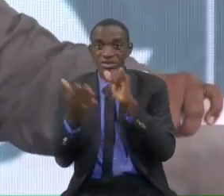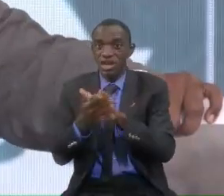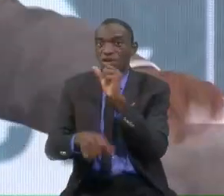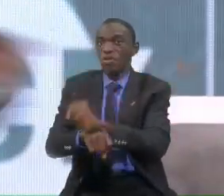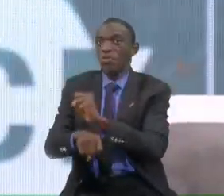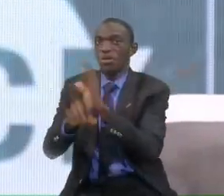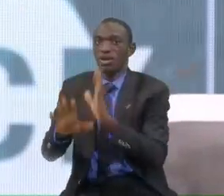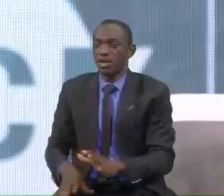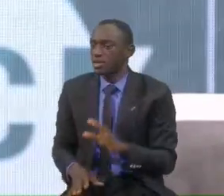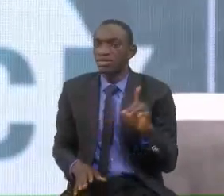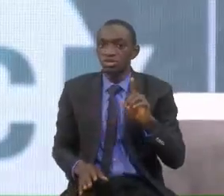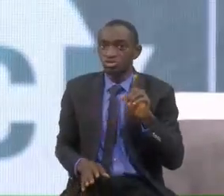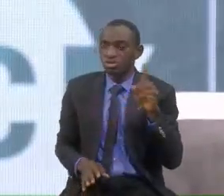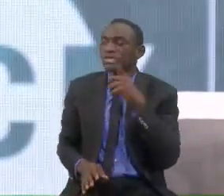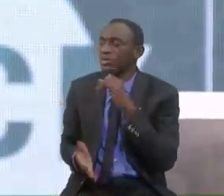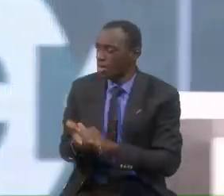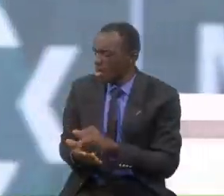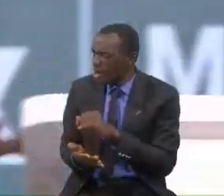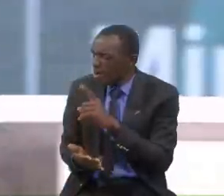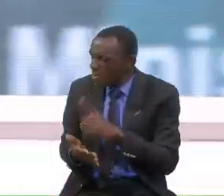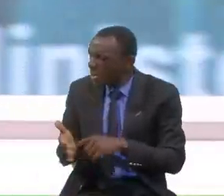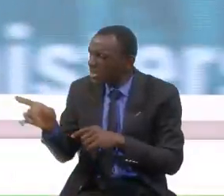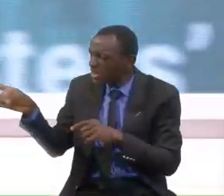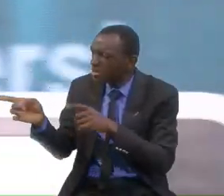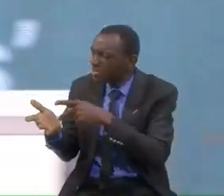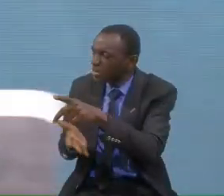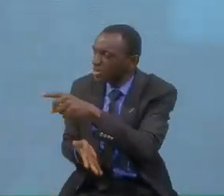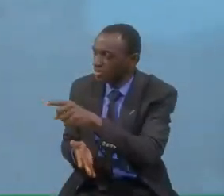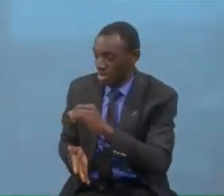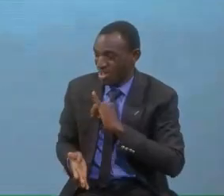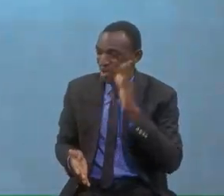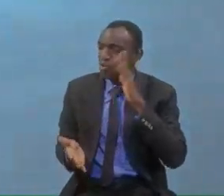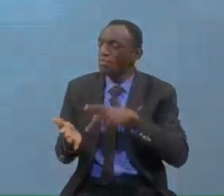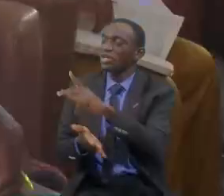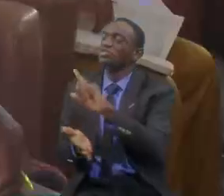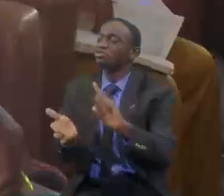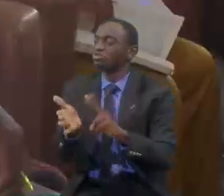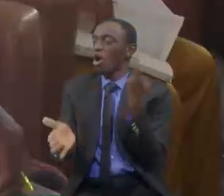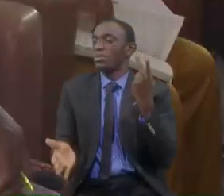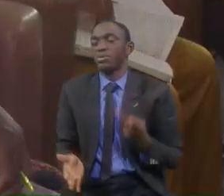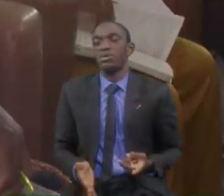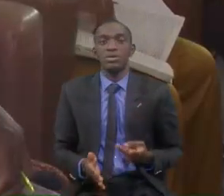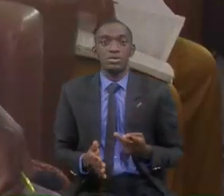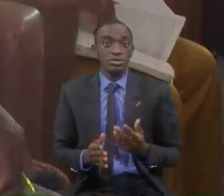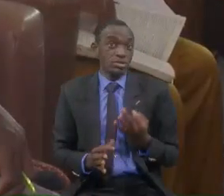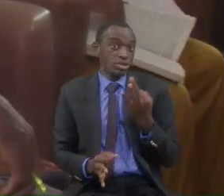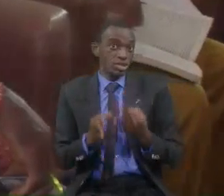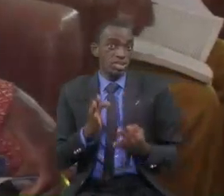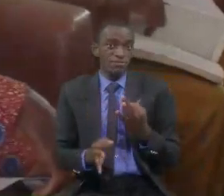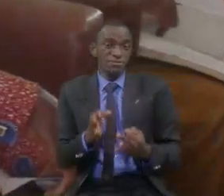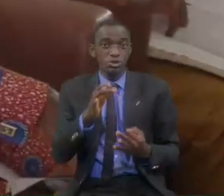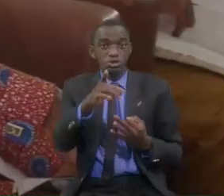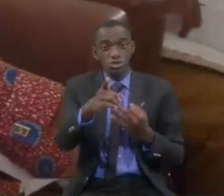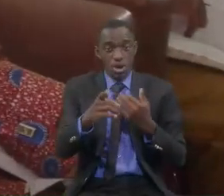you double. You know how you stole the servant. If you have married another woman,